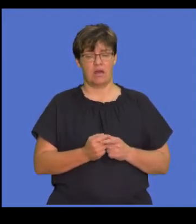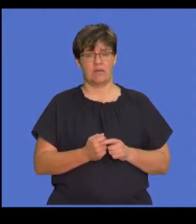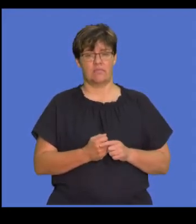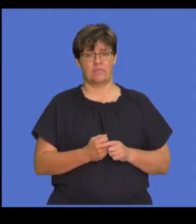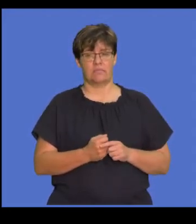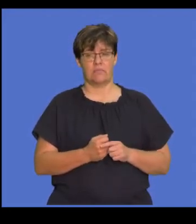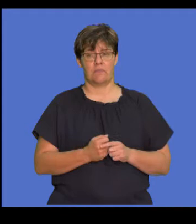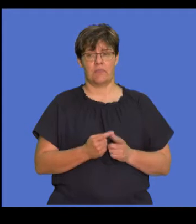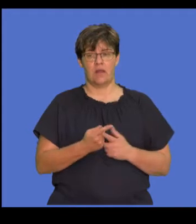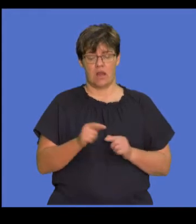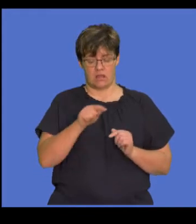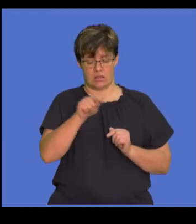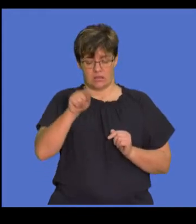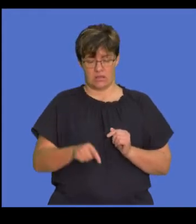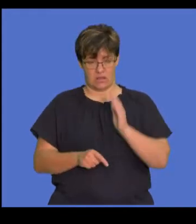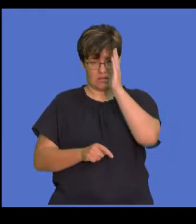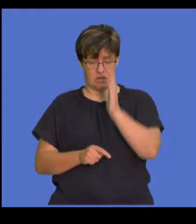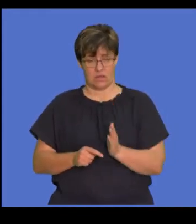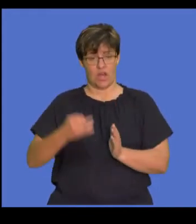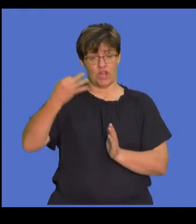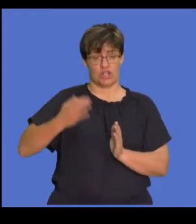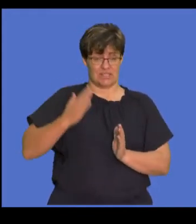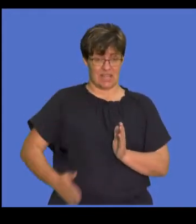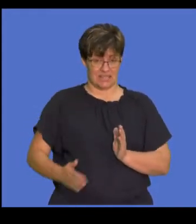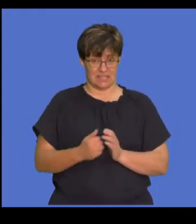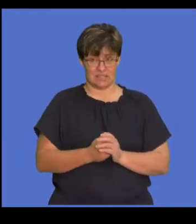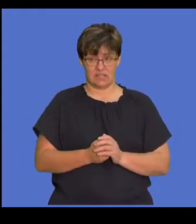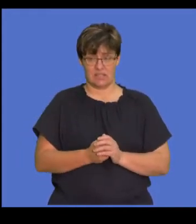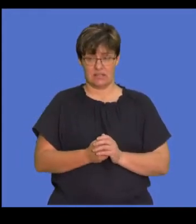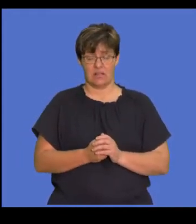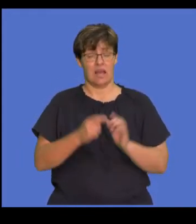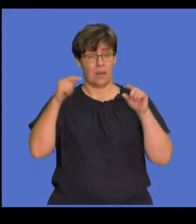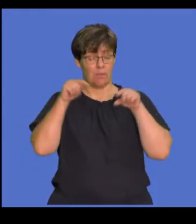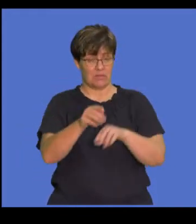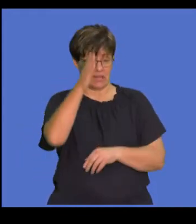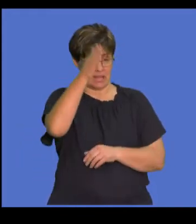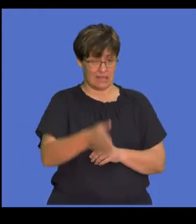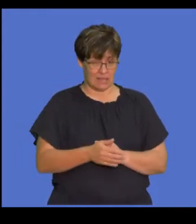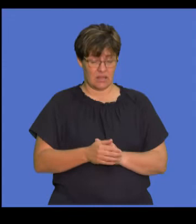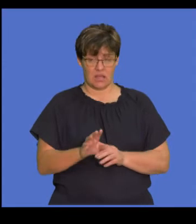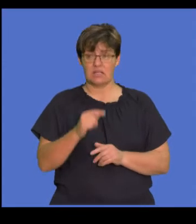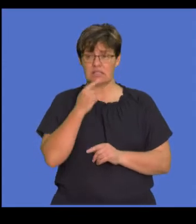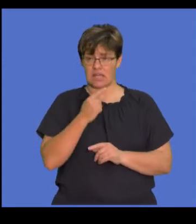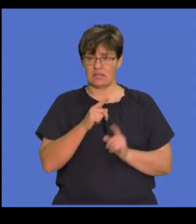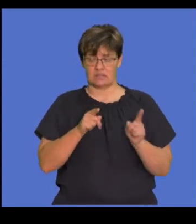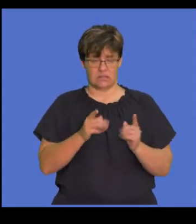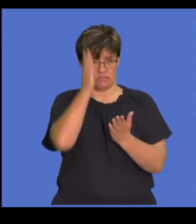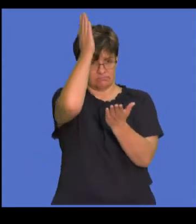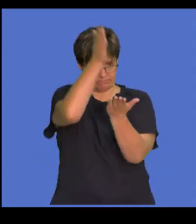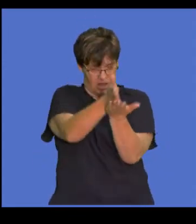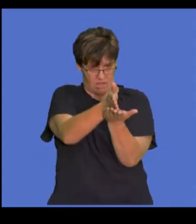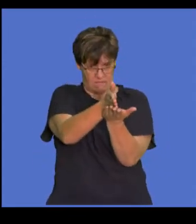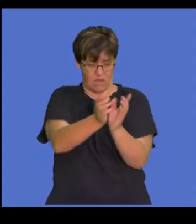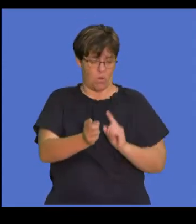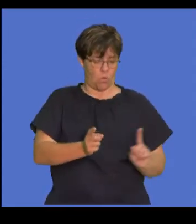perpendicular bisector of the third side there, so this will be perpendicular, it will then bisect these 2